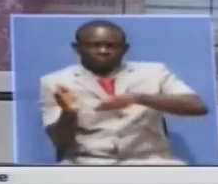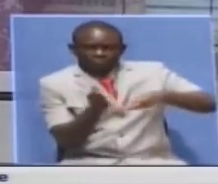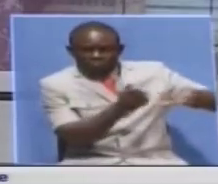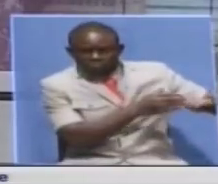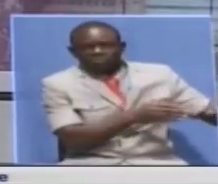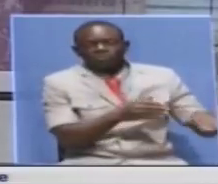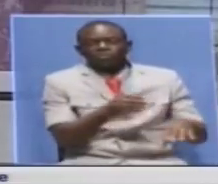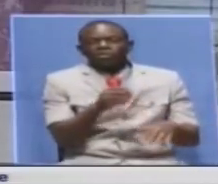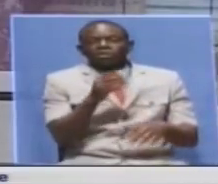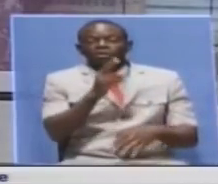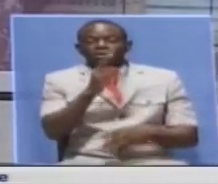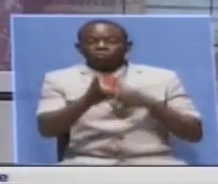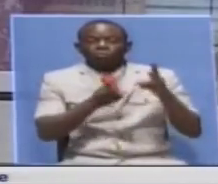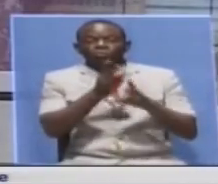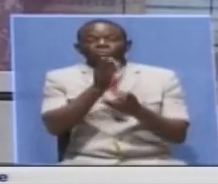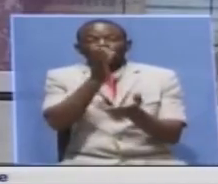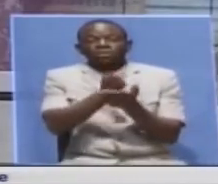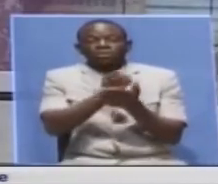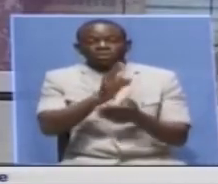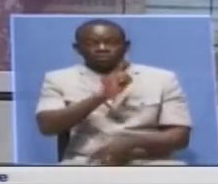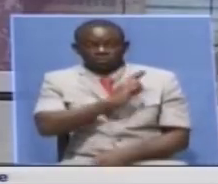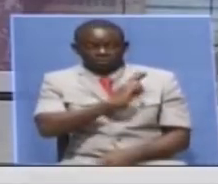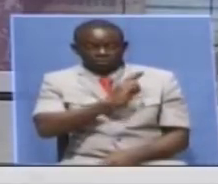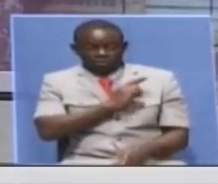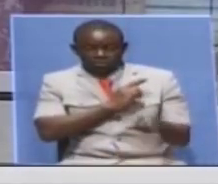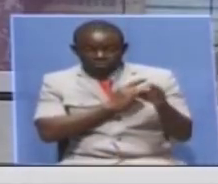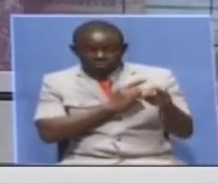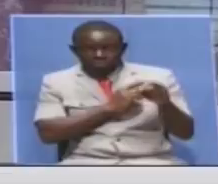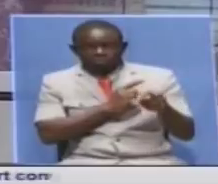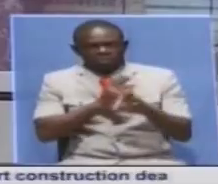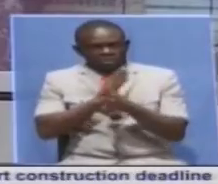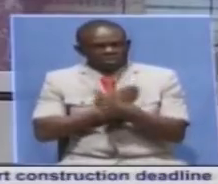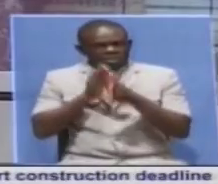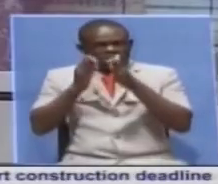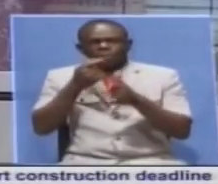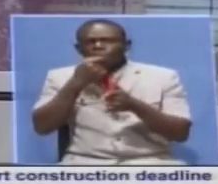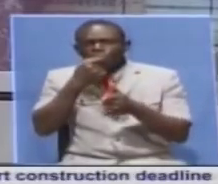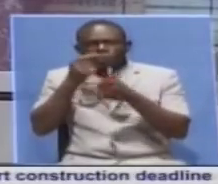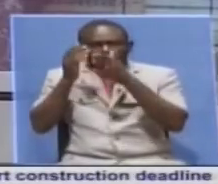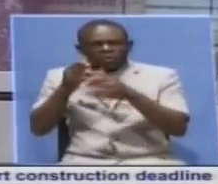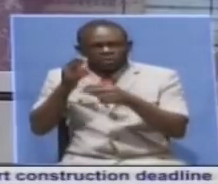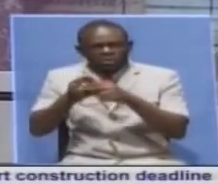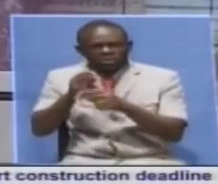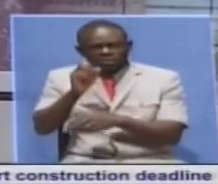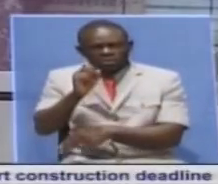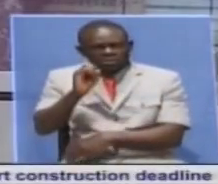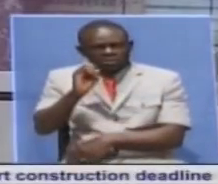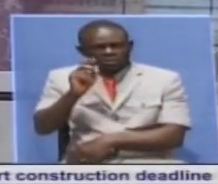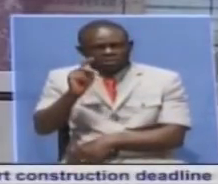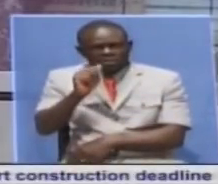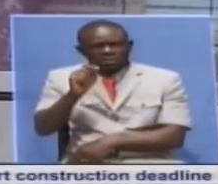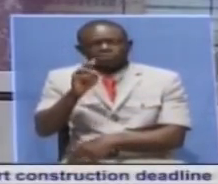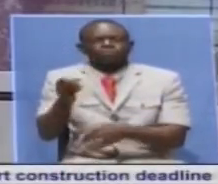phase of the 2018 World Cup in Russia. Sikazwe is joined by fellow African referee Malang Diédiou